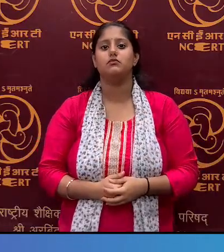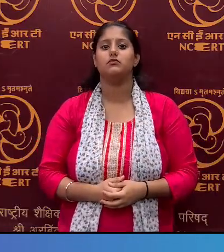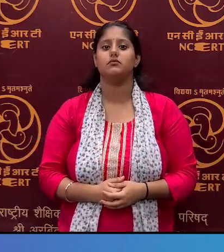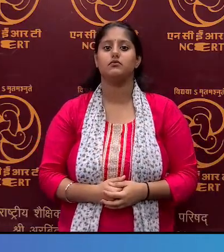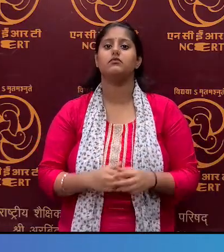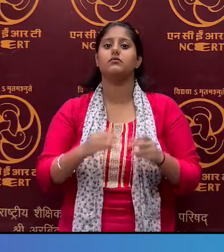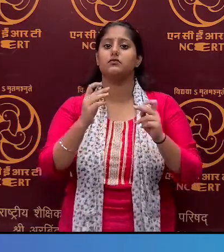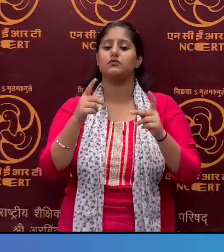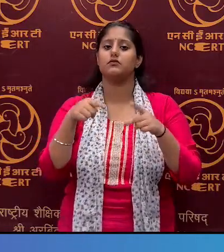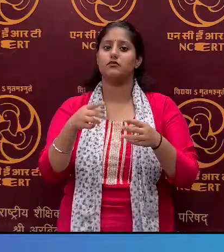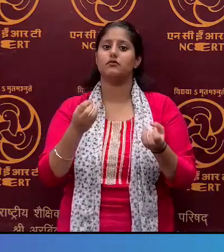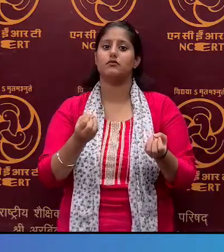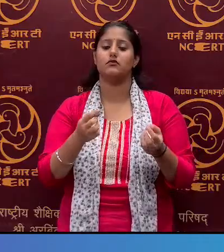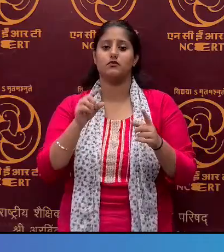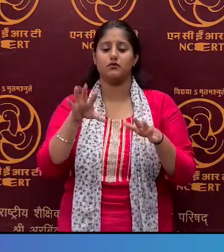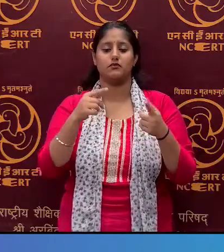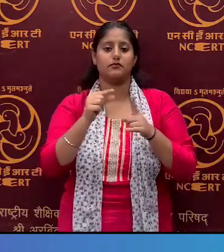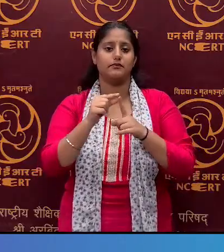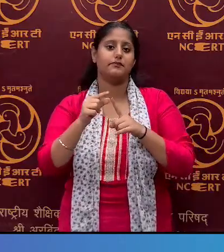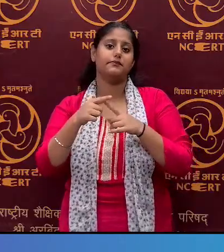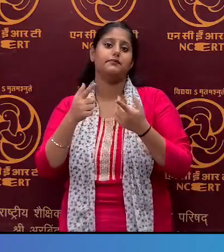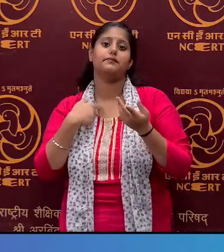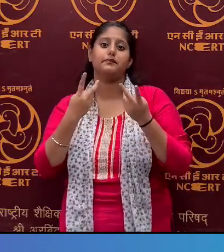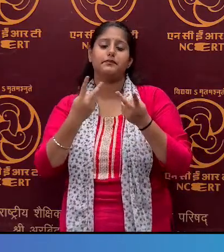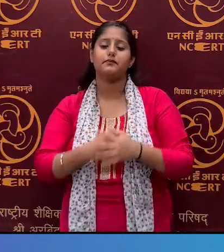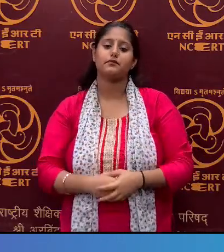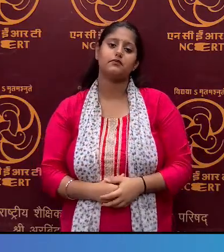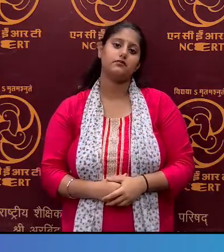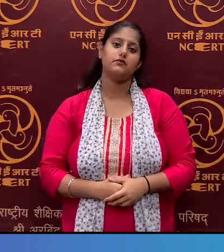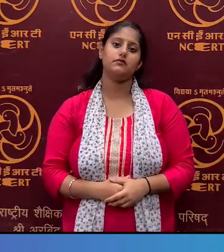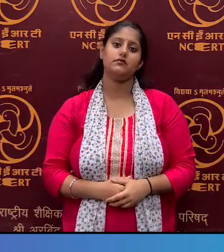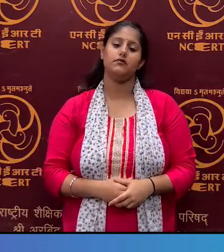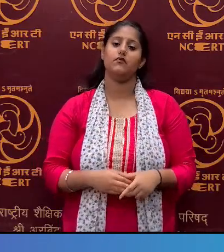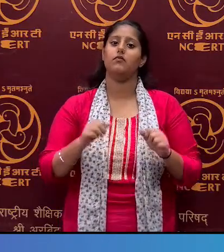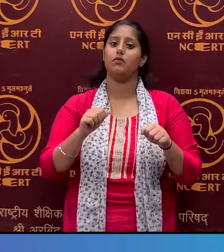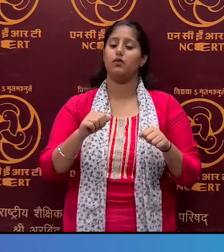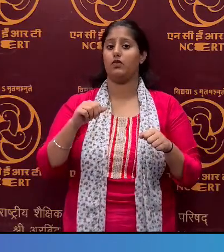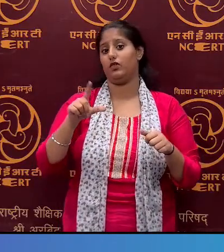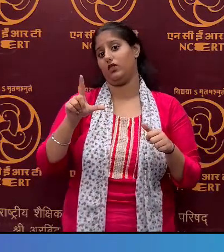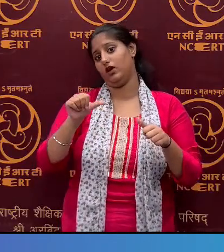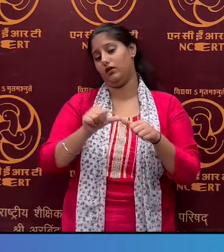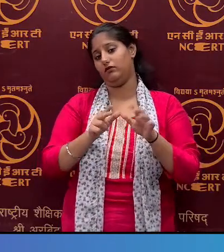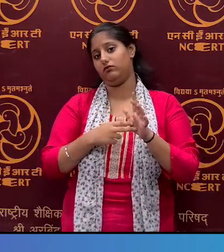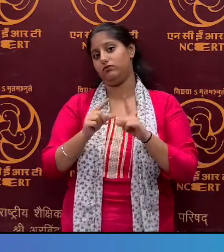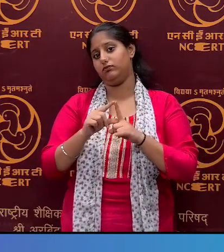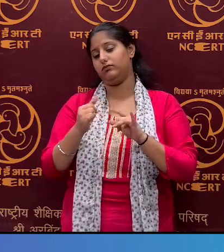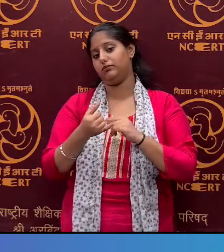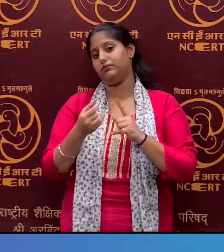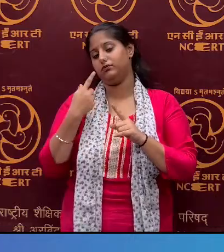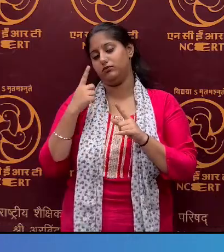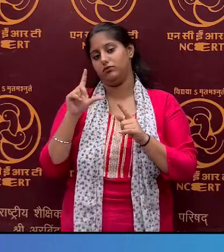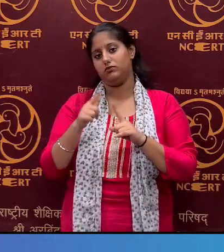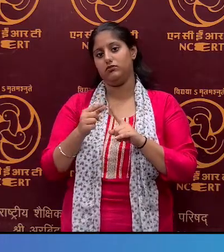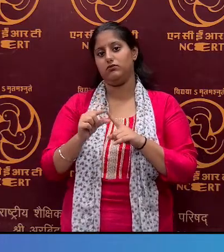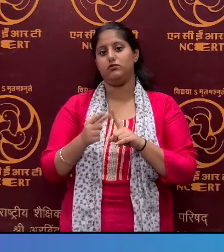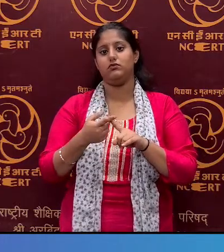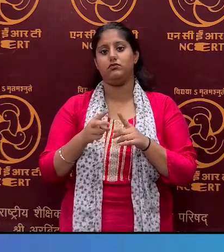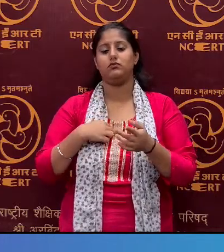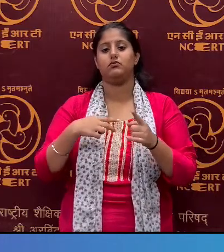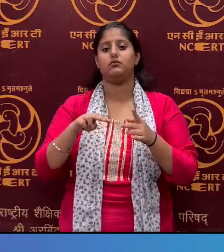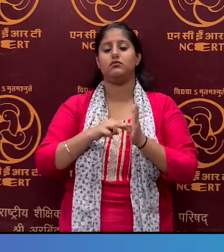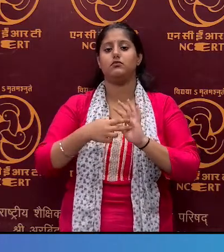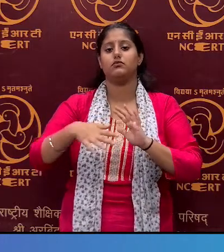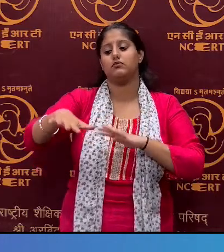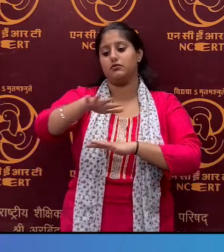move forward, we have landslides as well. Yeah. Okay, landslides, slide of land along with the slope of mountain